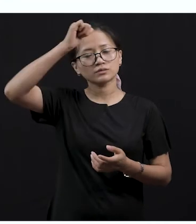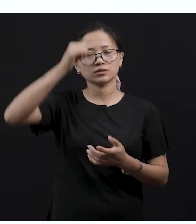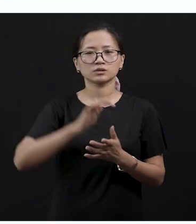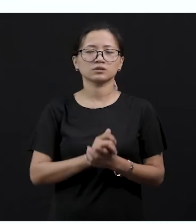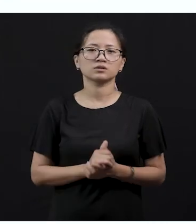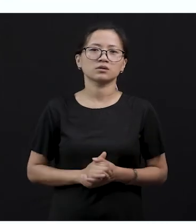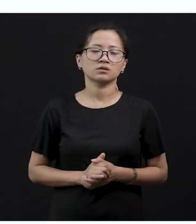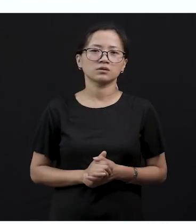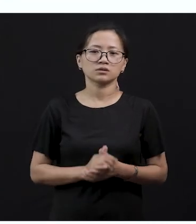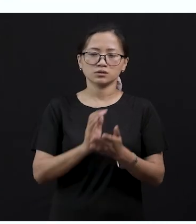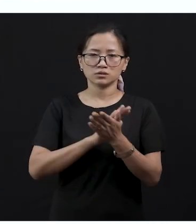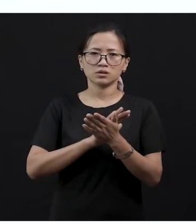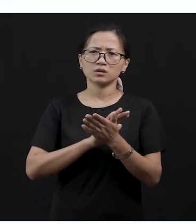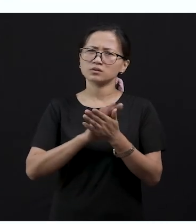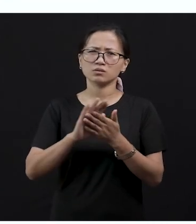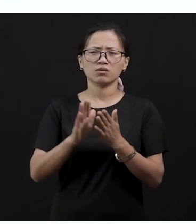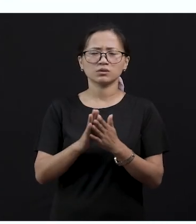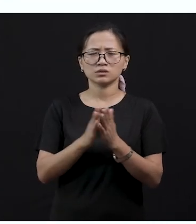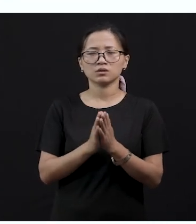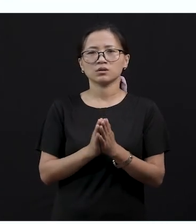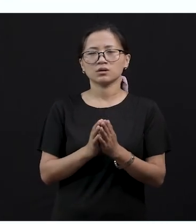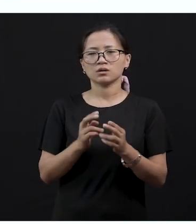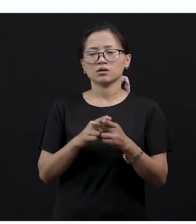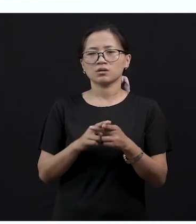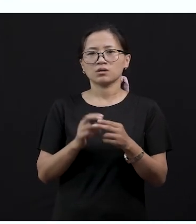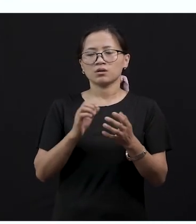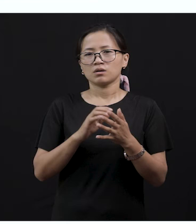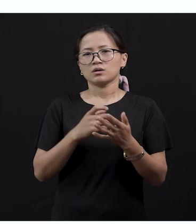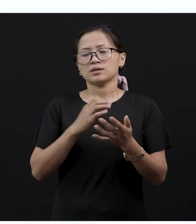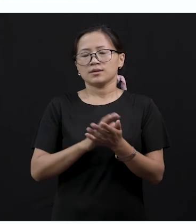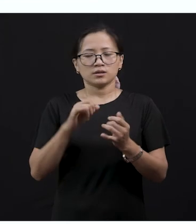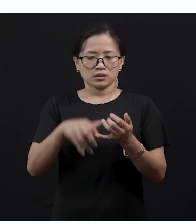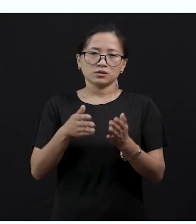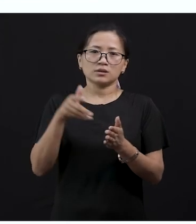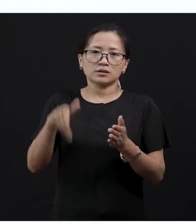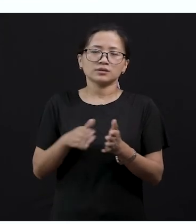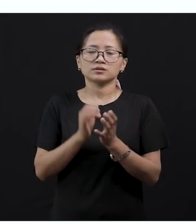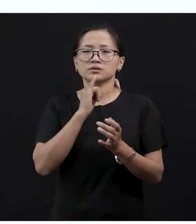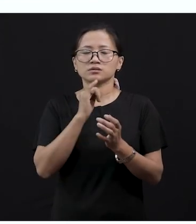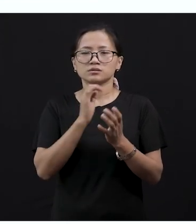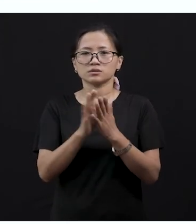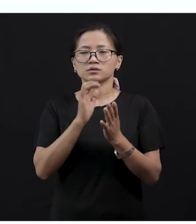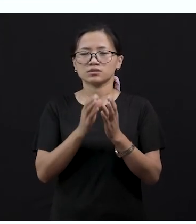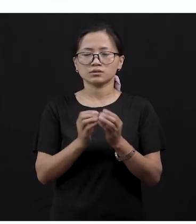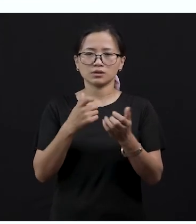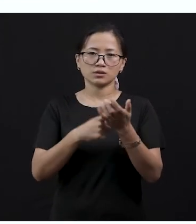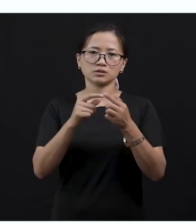is a book, is a holy book. It's a religious song, all right? And he was rewarded for